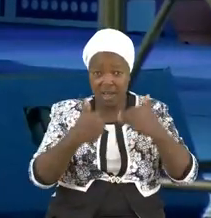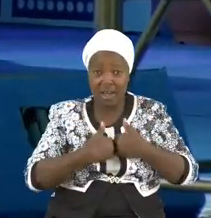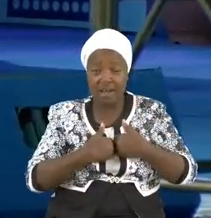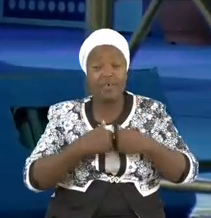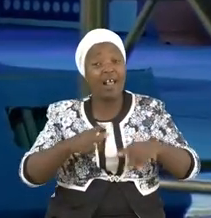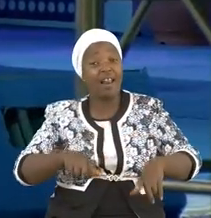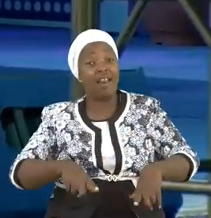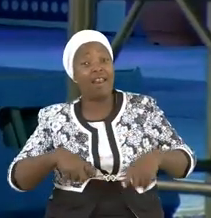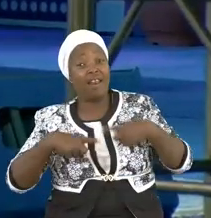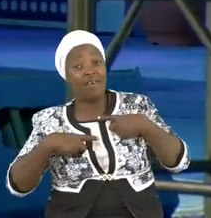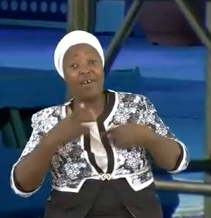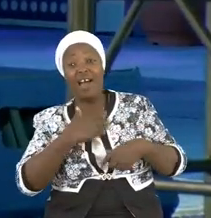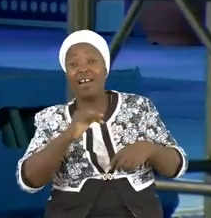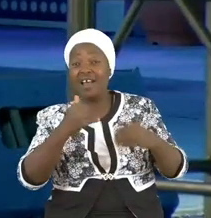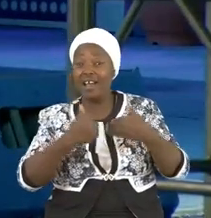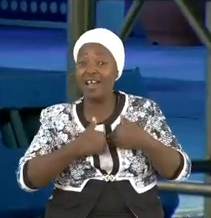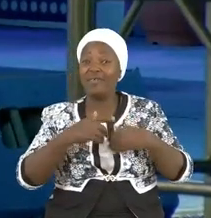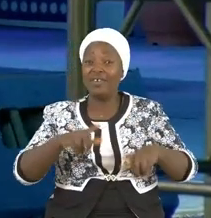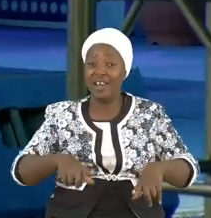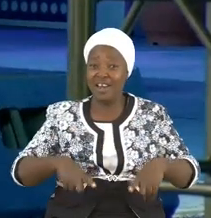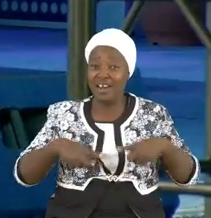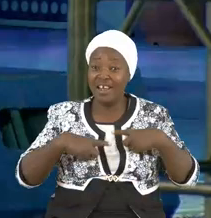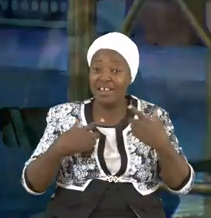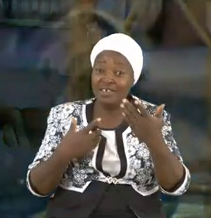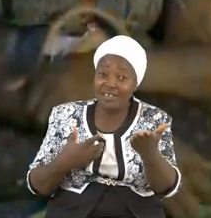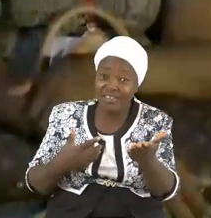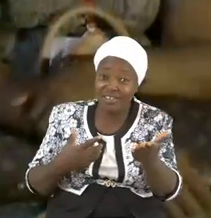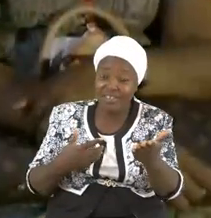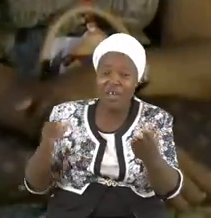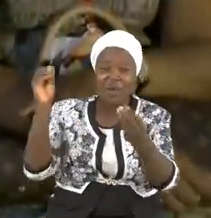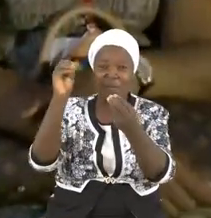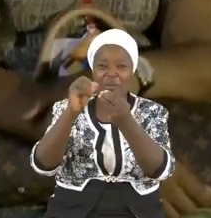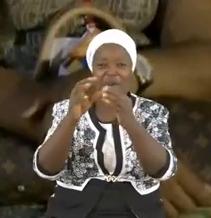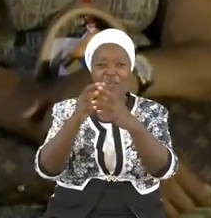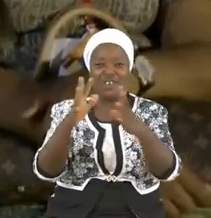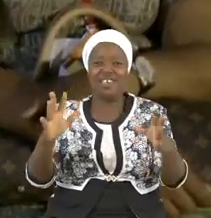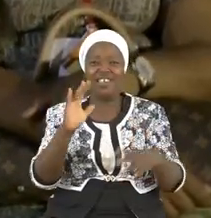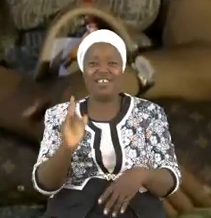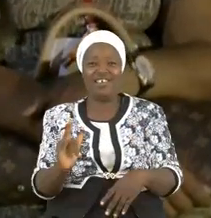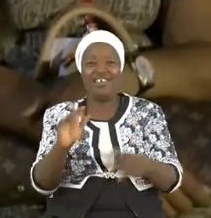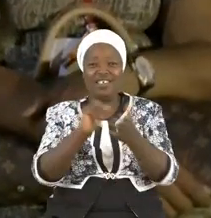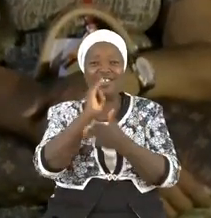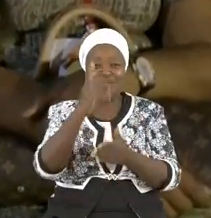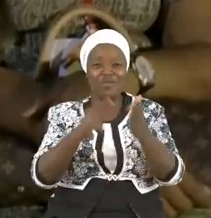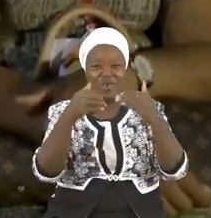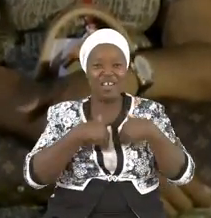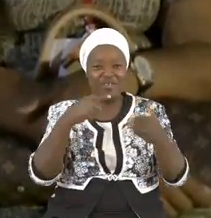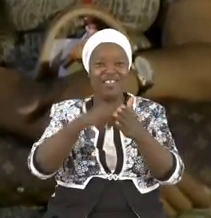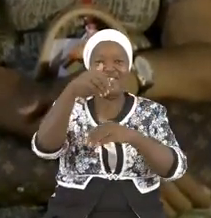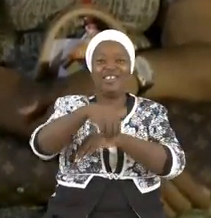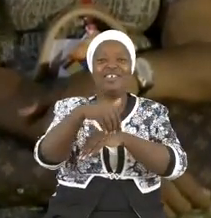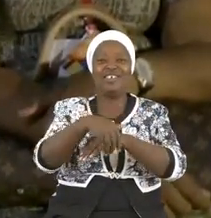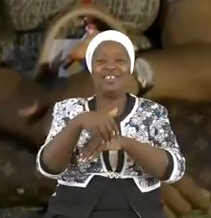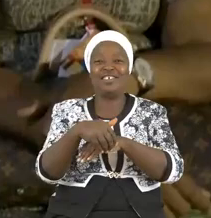and have life more abundantly. That's what you have tonight. What do I